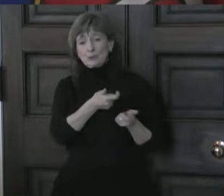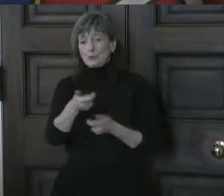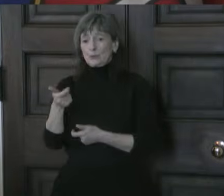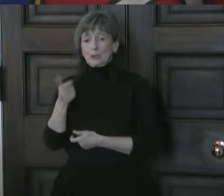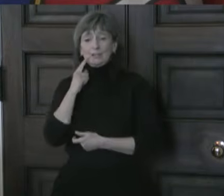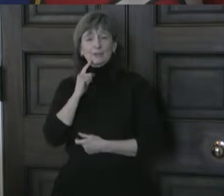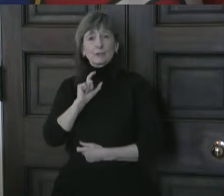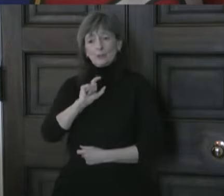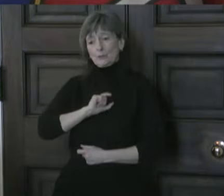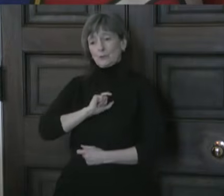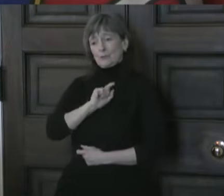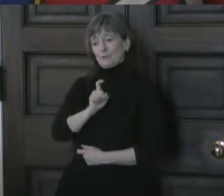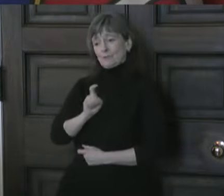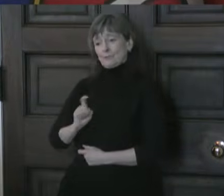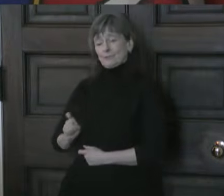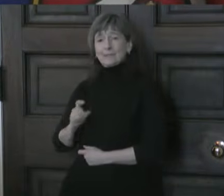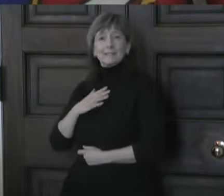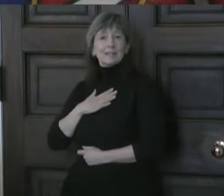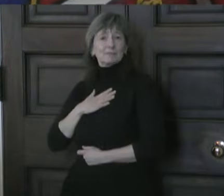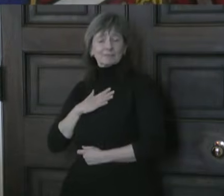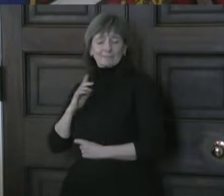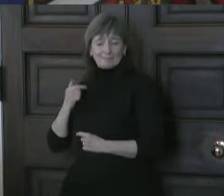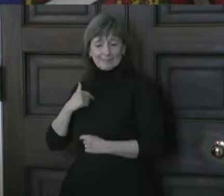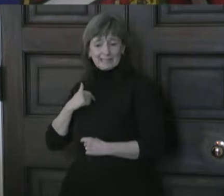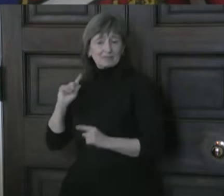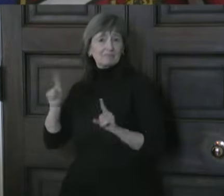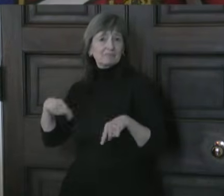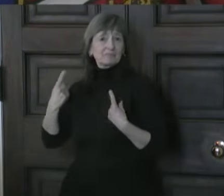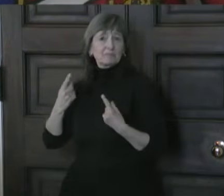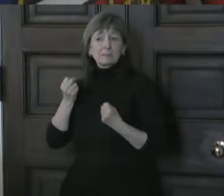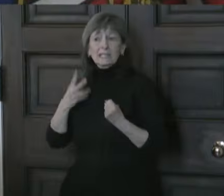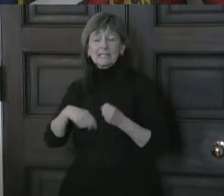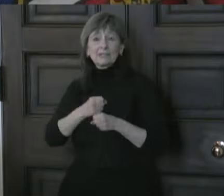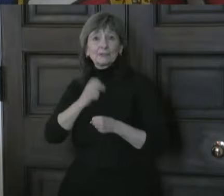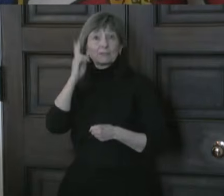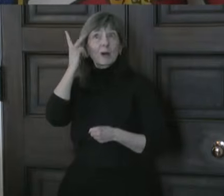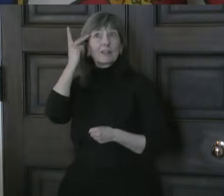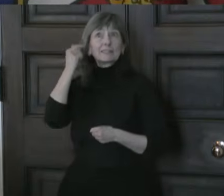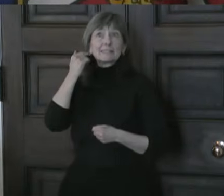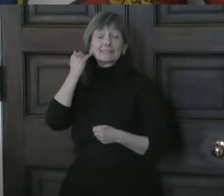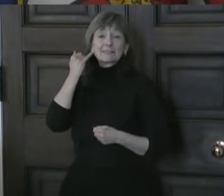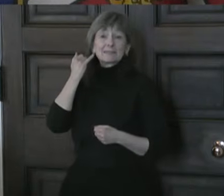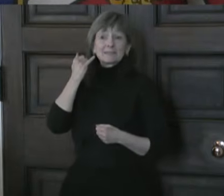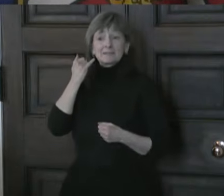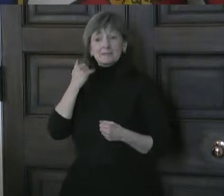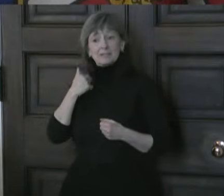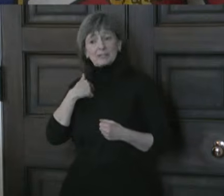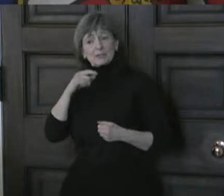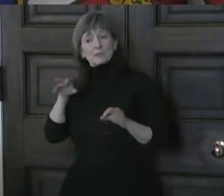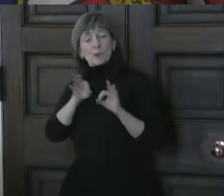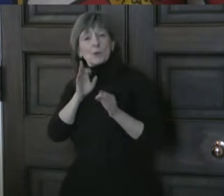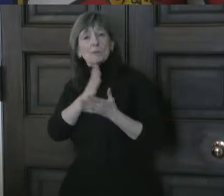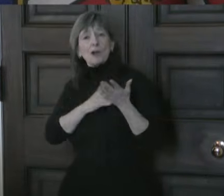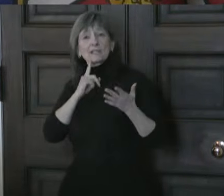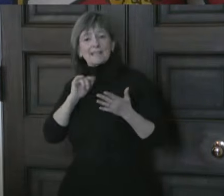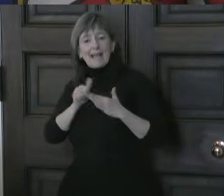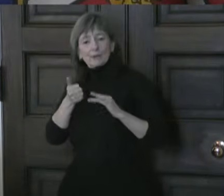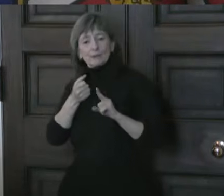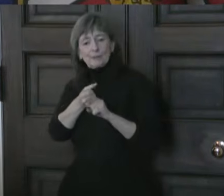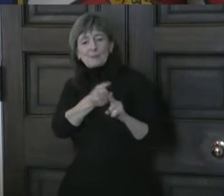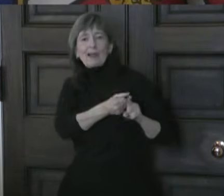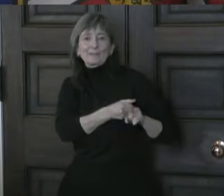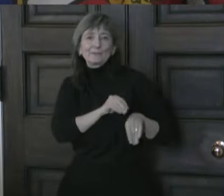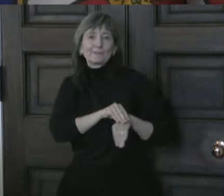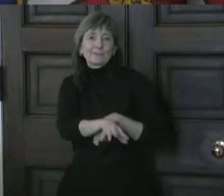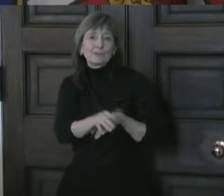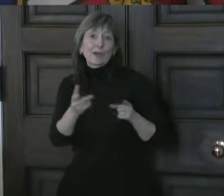awards. And I always say this over my years in politics, whenever I get a chance, it's about making a difference. And I've always believed